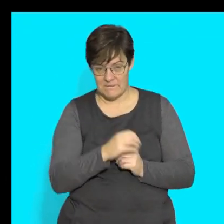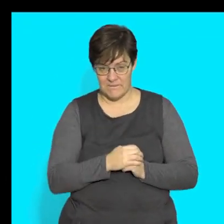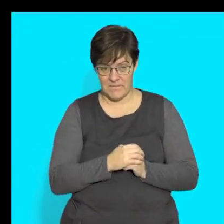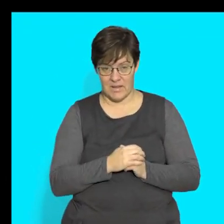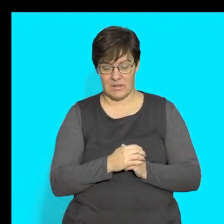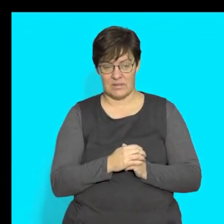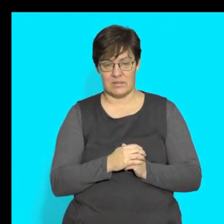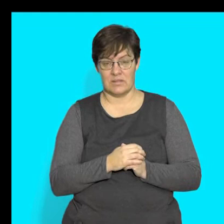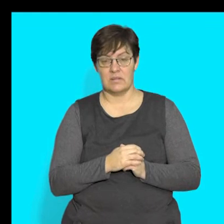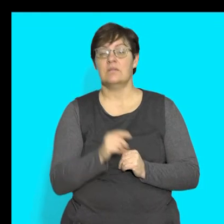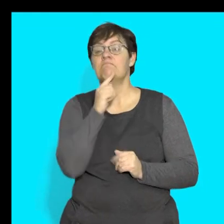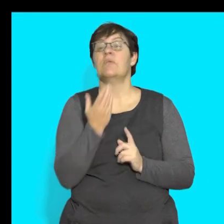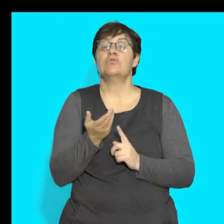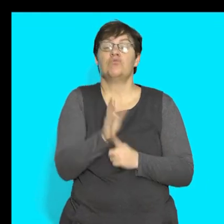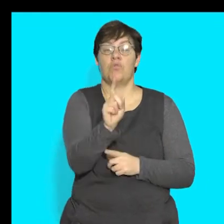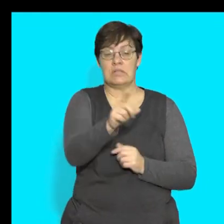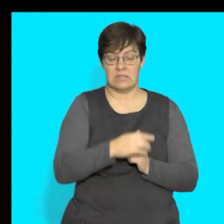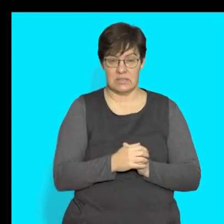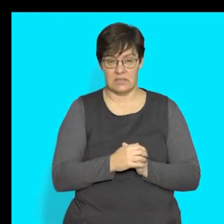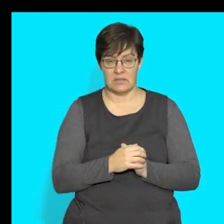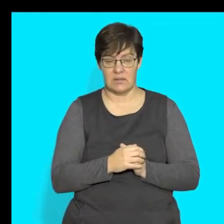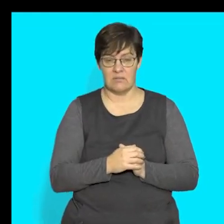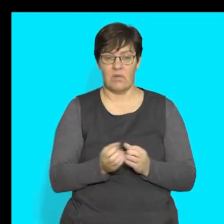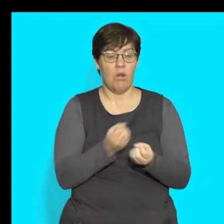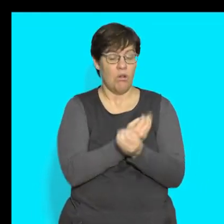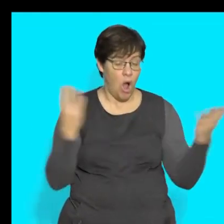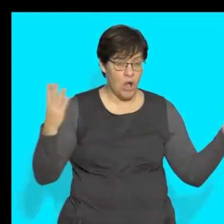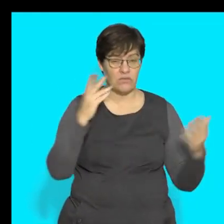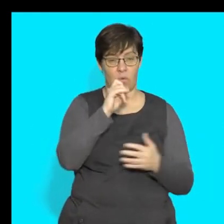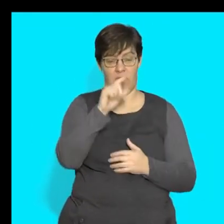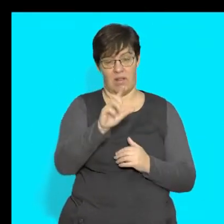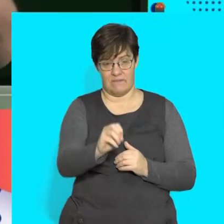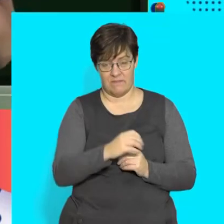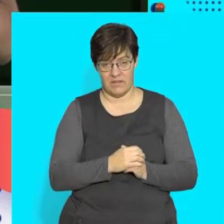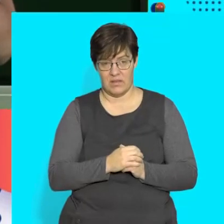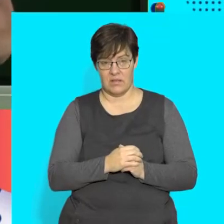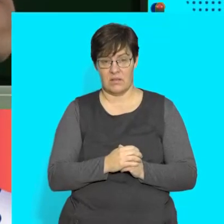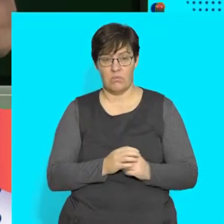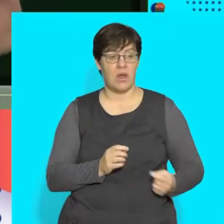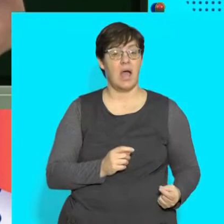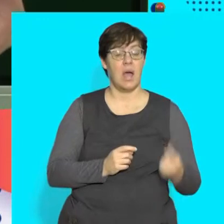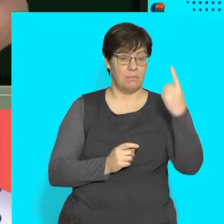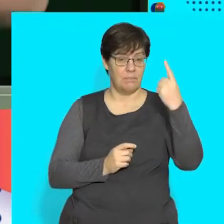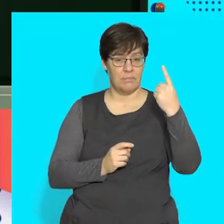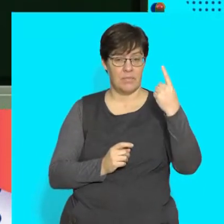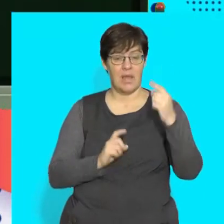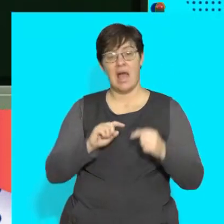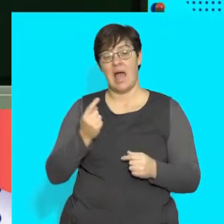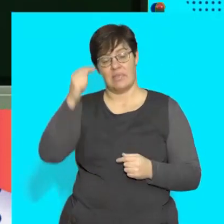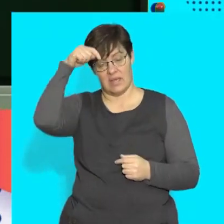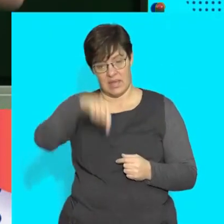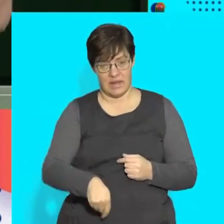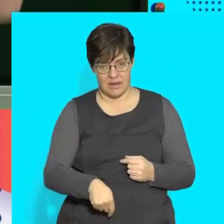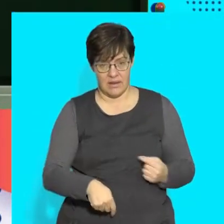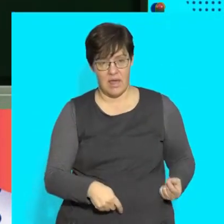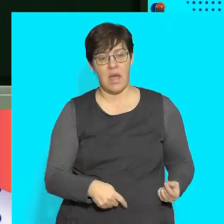gaps, okay? And that is to show that there are lots of coils. So as the one coil moves